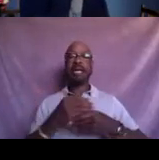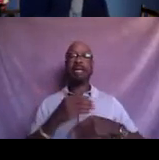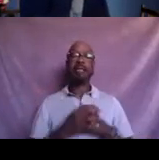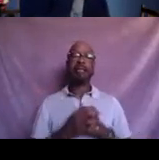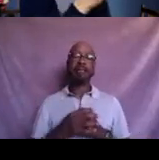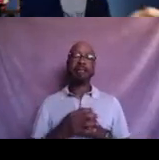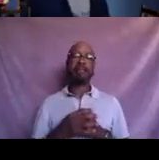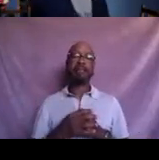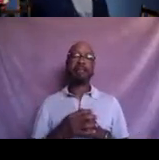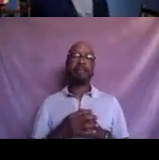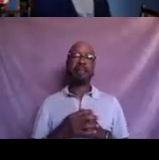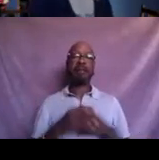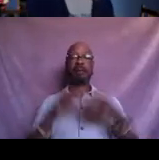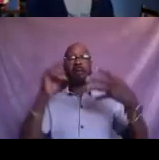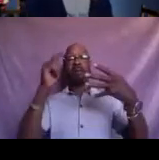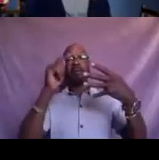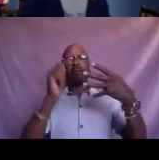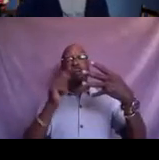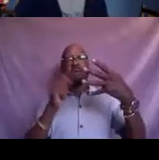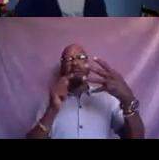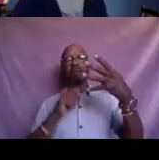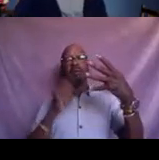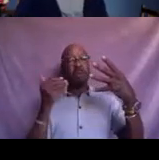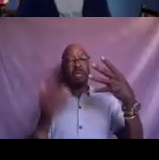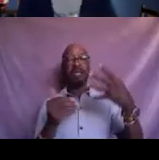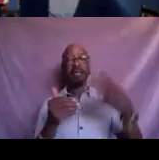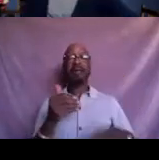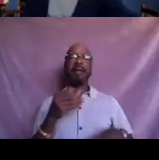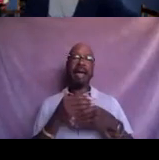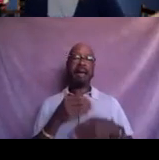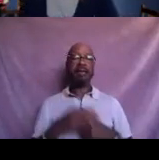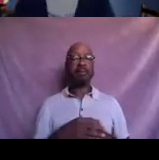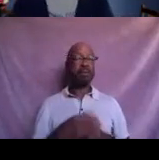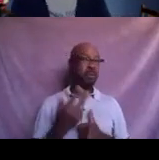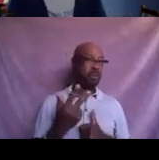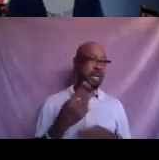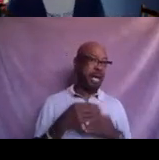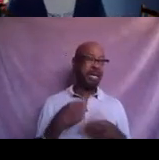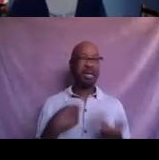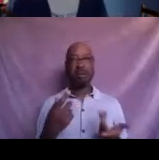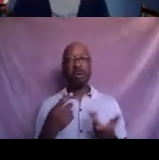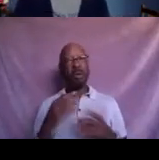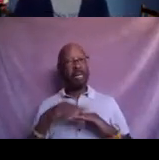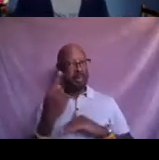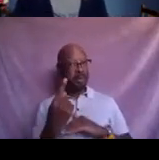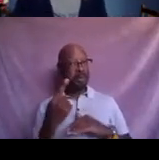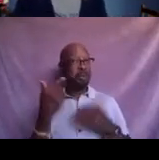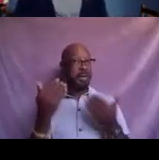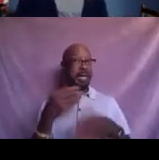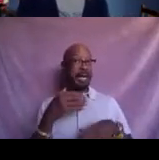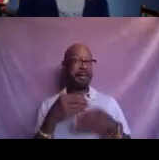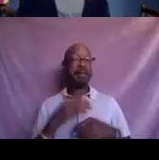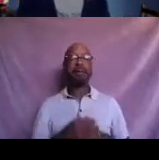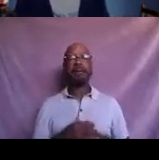subsection, subject, or room. You can add in all three, you can add in one, pick at least one of them, and go ahead and add